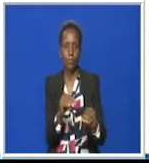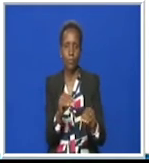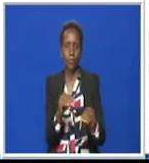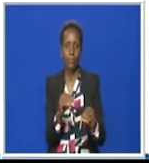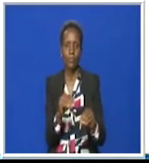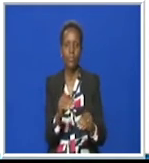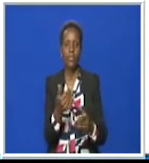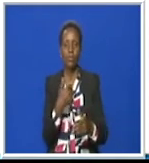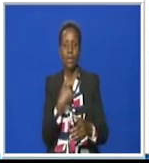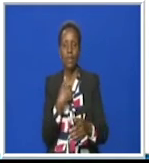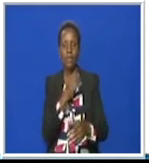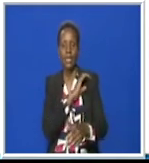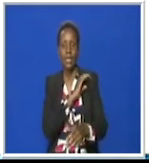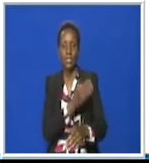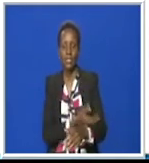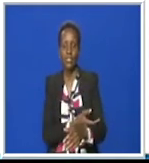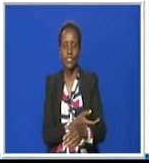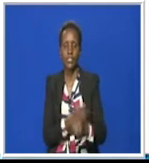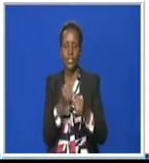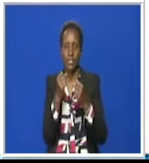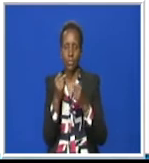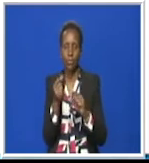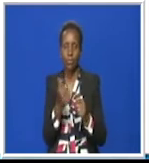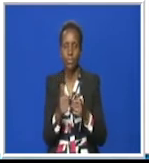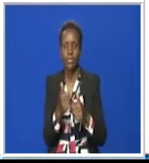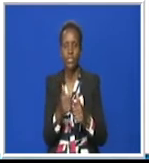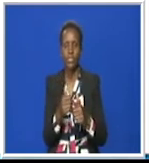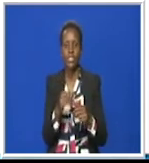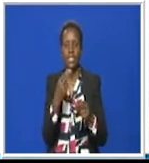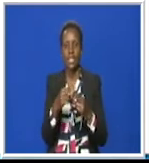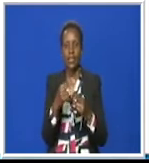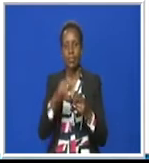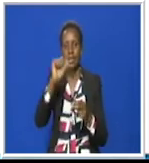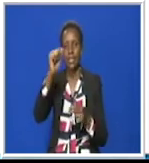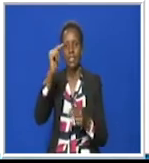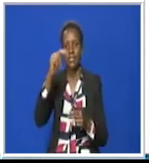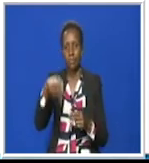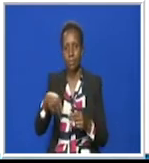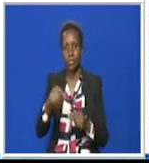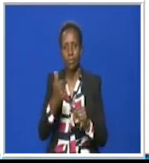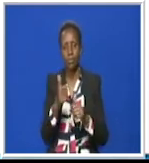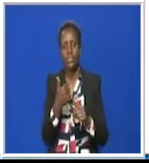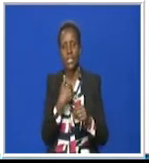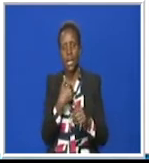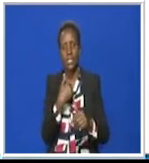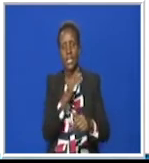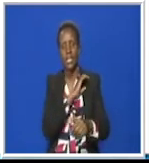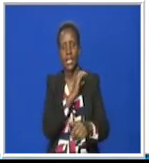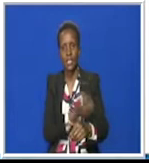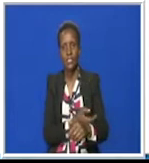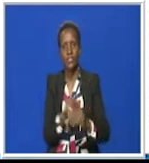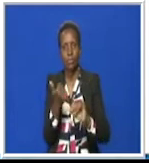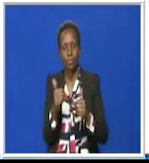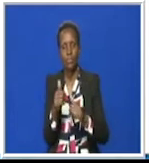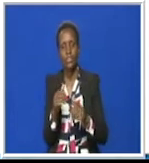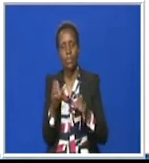we have an energy-rich molecule known as ATP, which produces energy, which forces